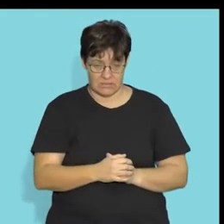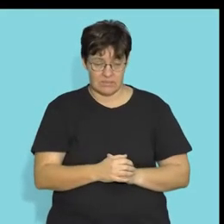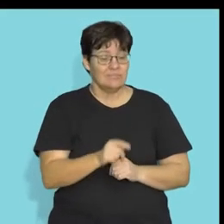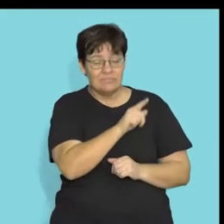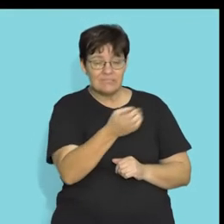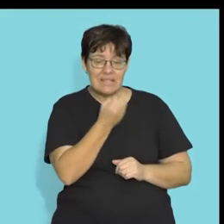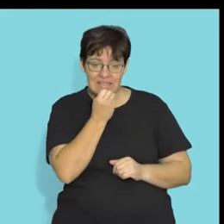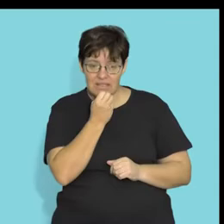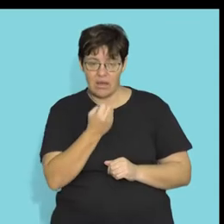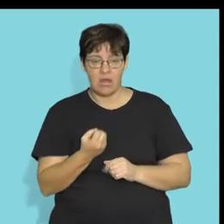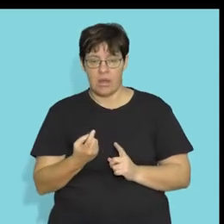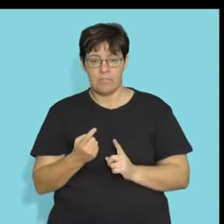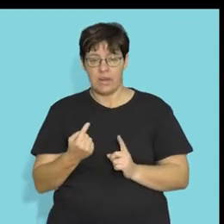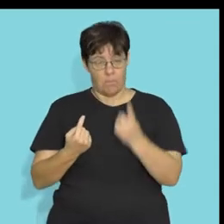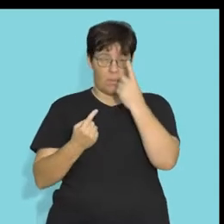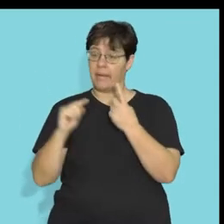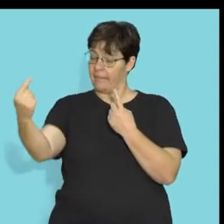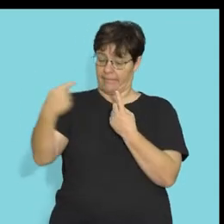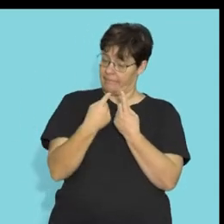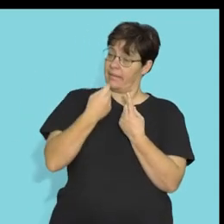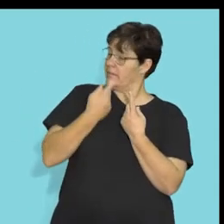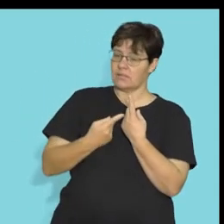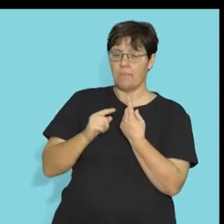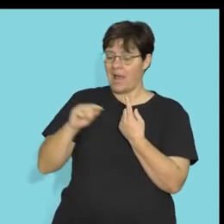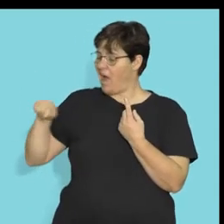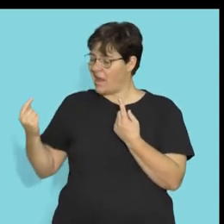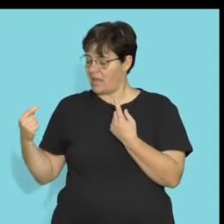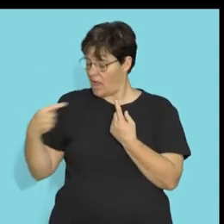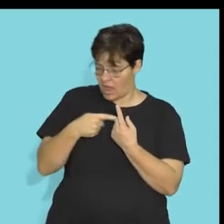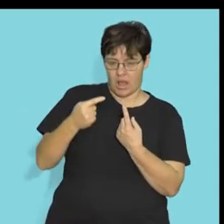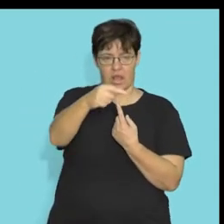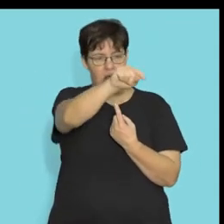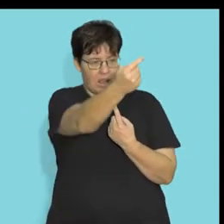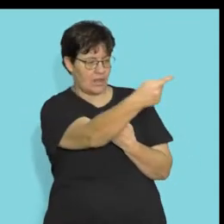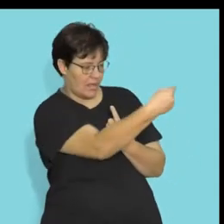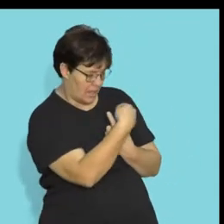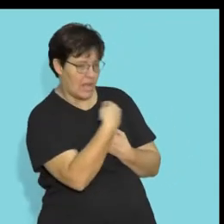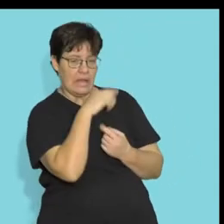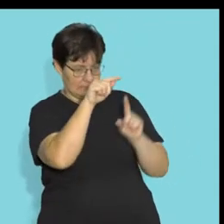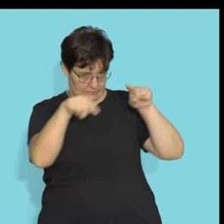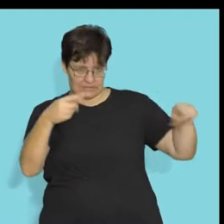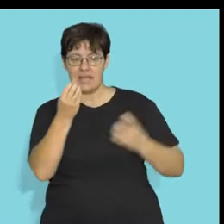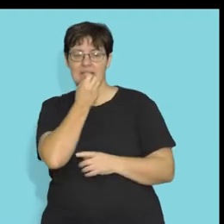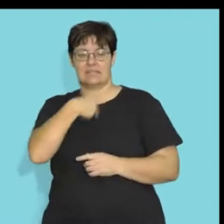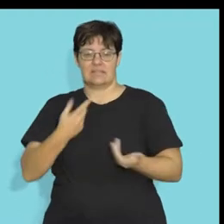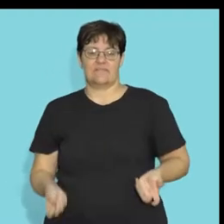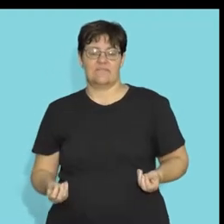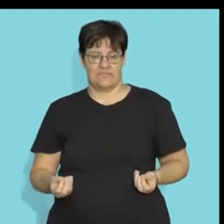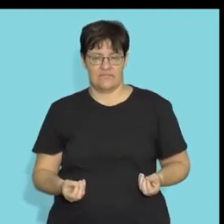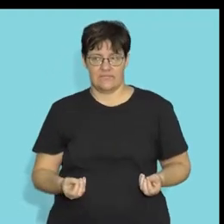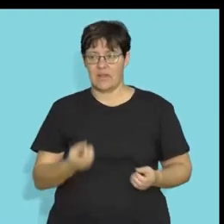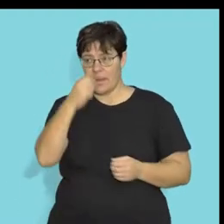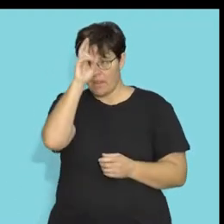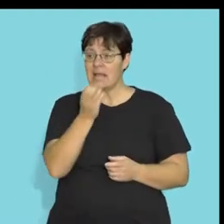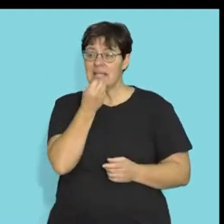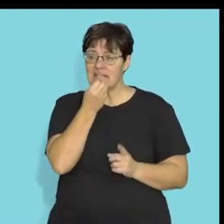these organisms are eaten by more than one predator. As we looked at this, if you look at the buck here, it's consumed